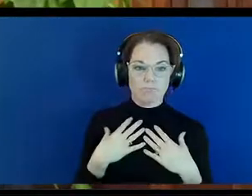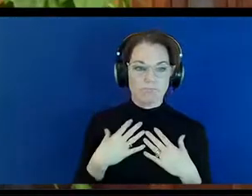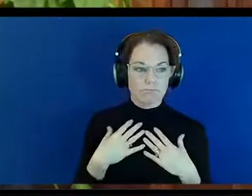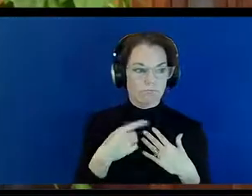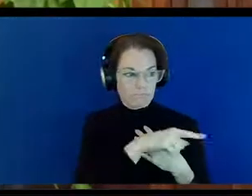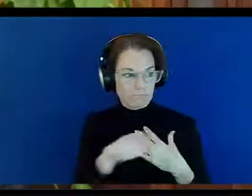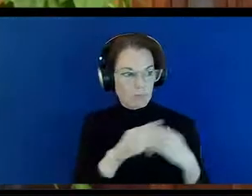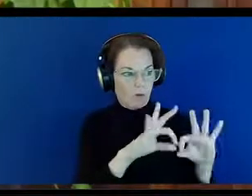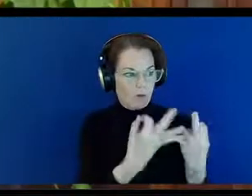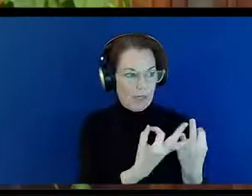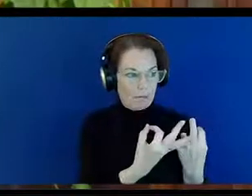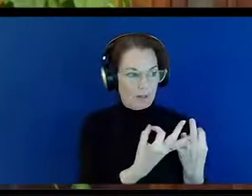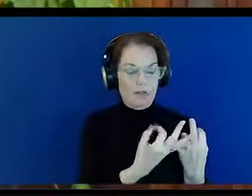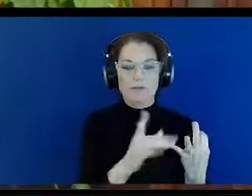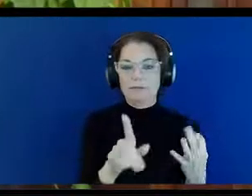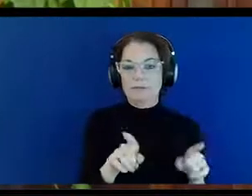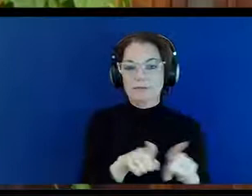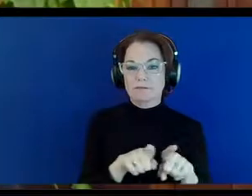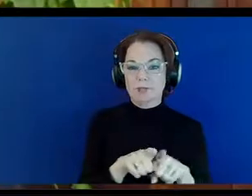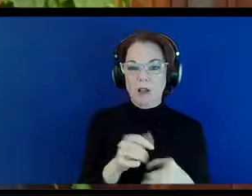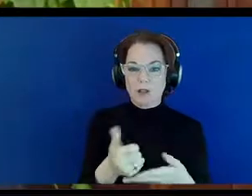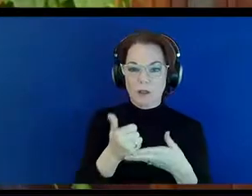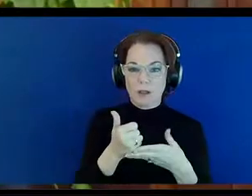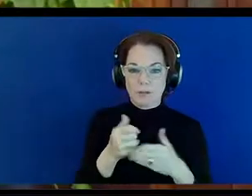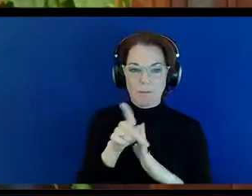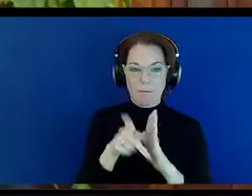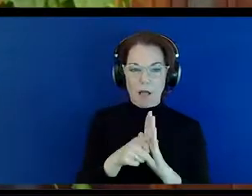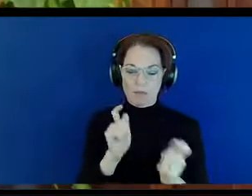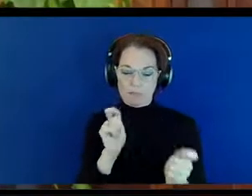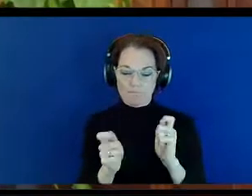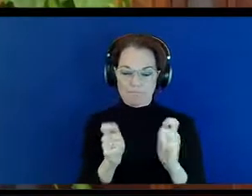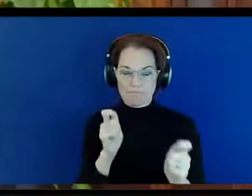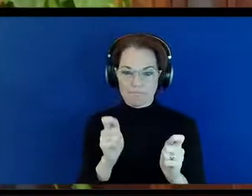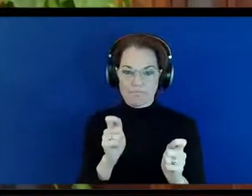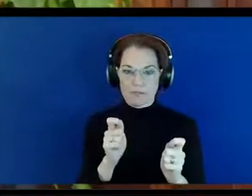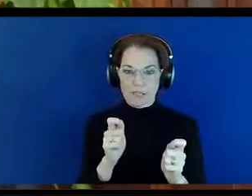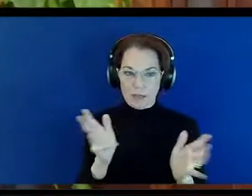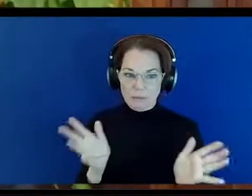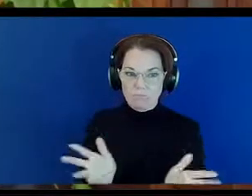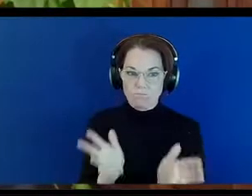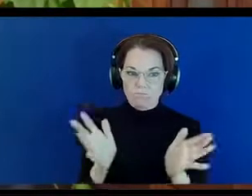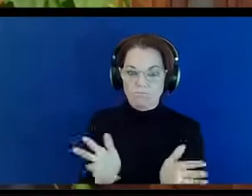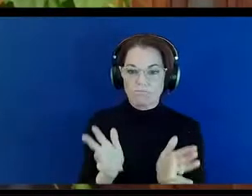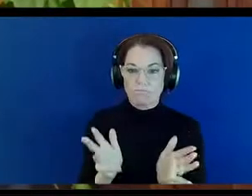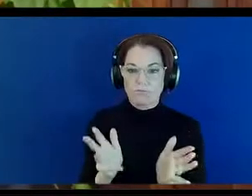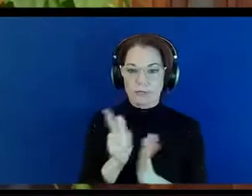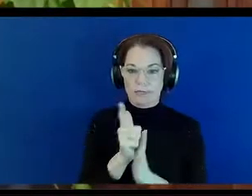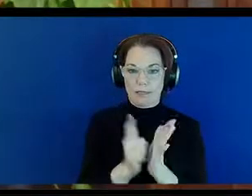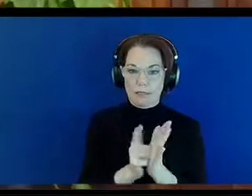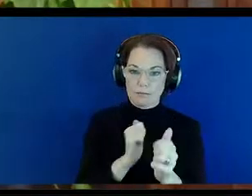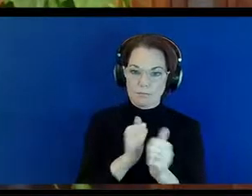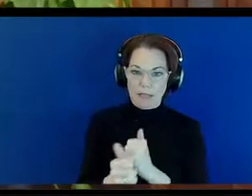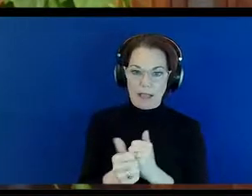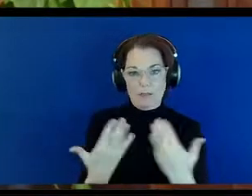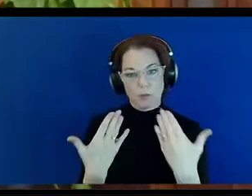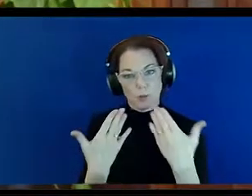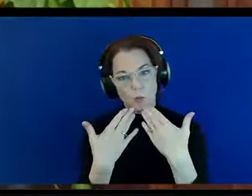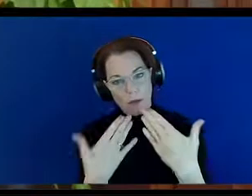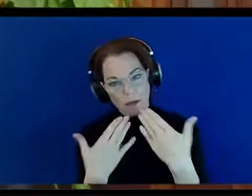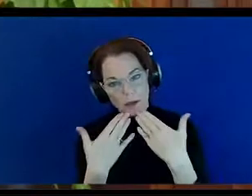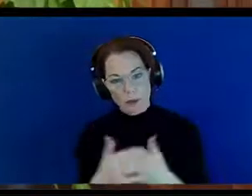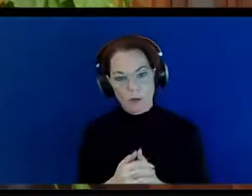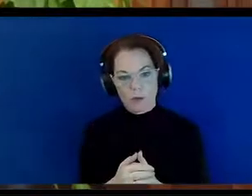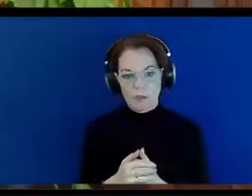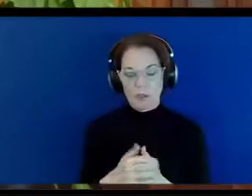helped us with policy changes and advancing legislation. So I want to thank you for that. I can't